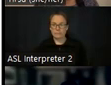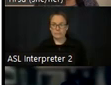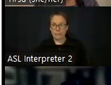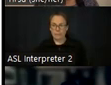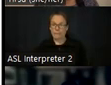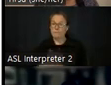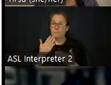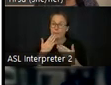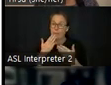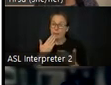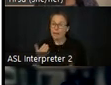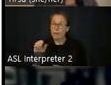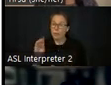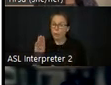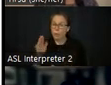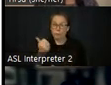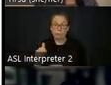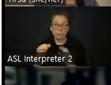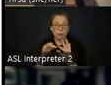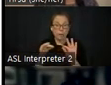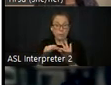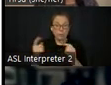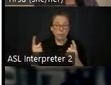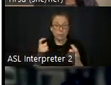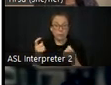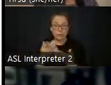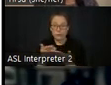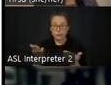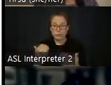Thank you, Co-Chair Obi. Do we have any comments, questions,